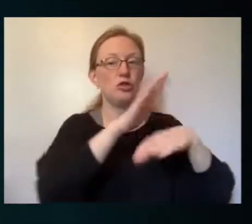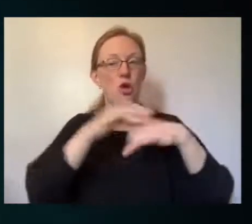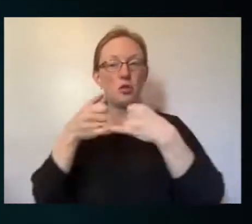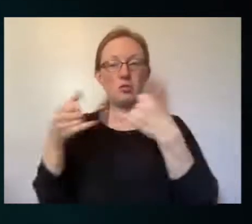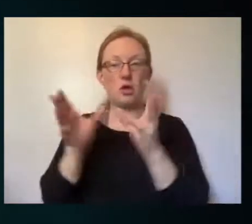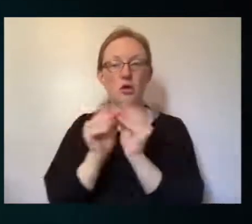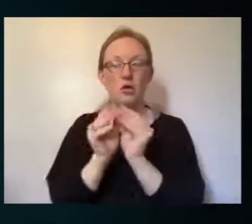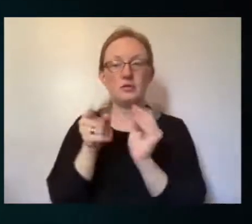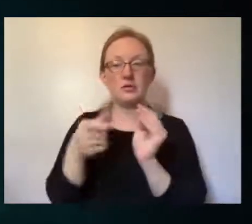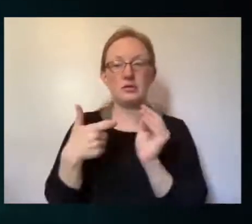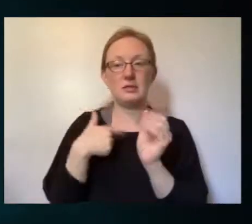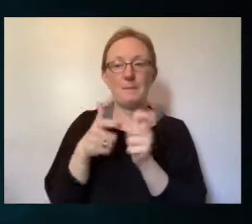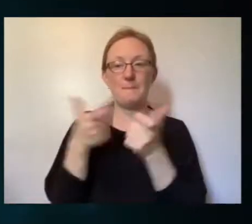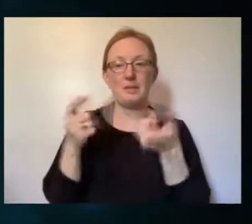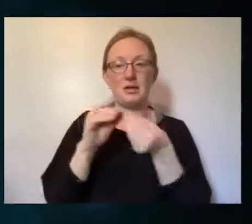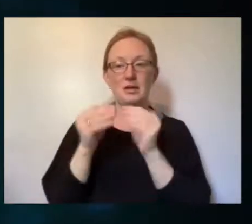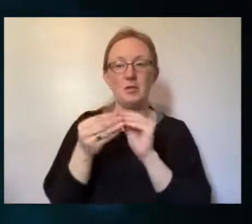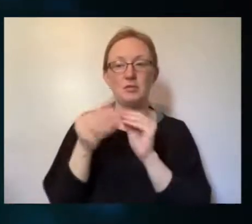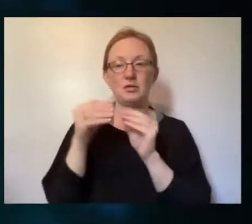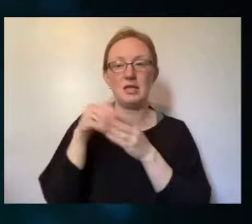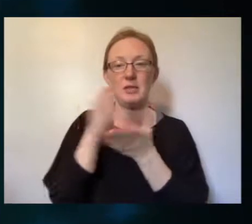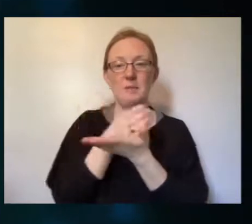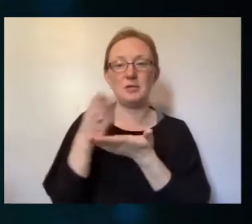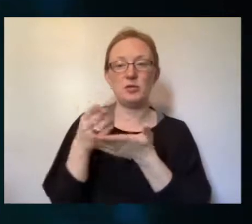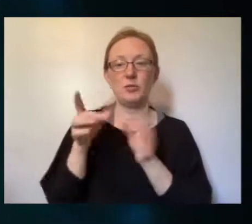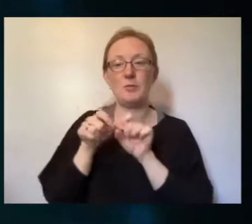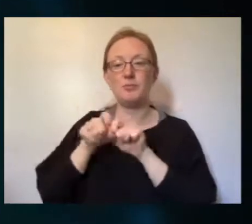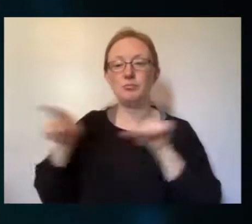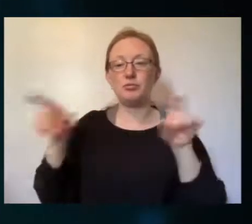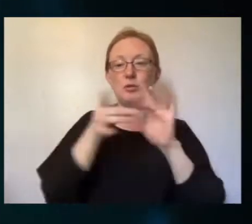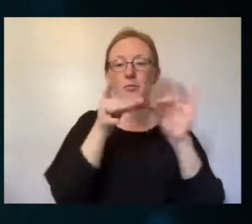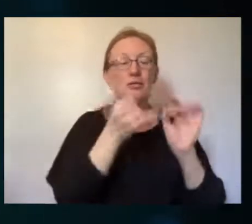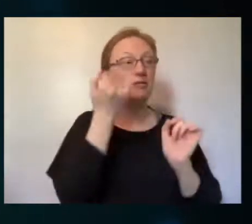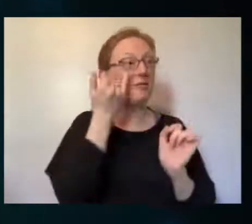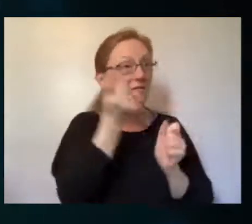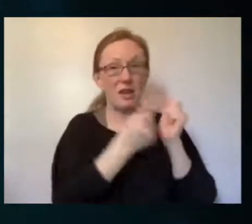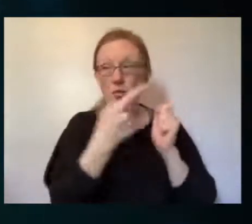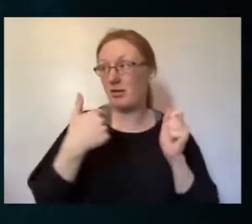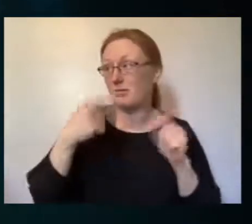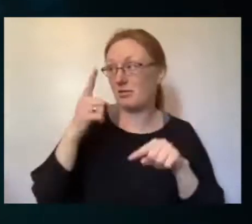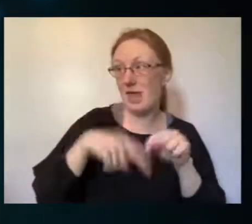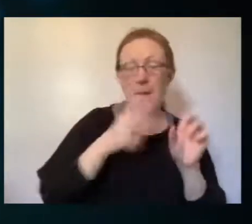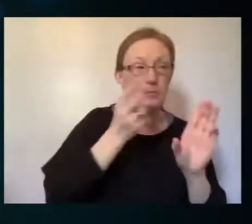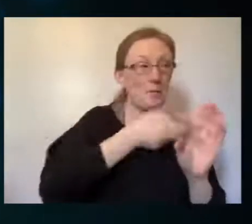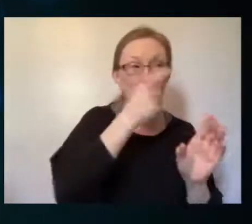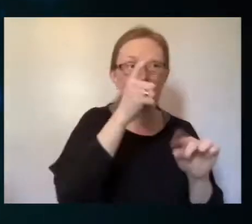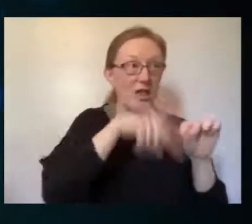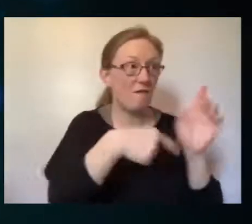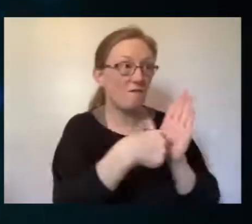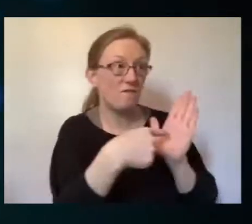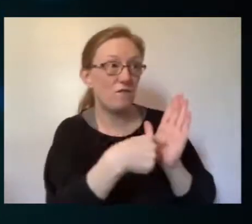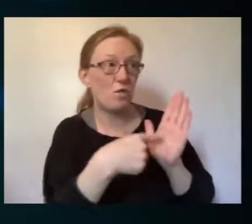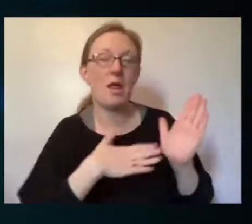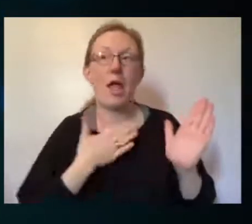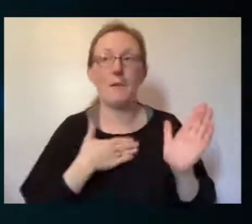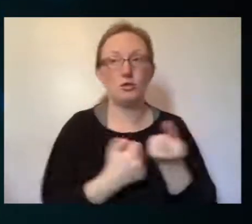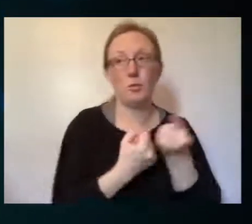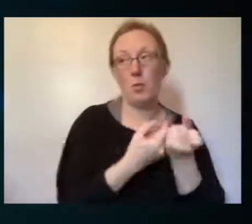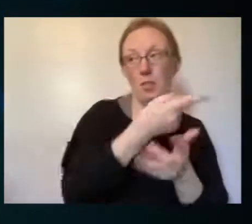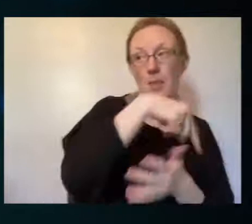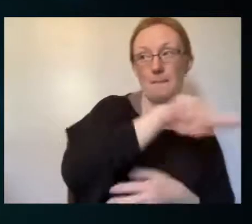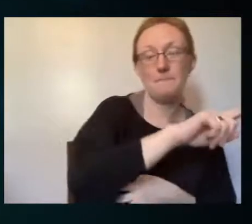big figures in the budget, we passed the message that if anyone had issues in participating because they could not afford, we'd be happy to support